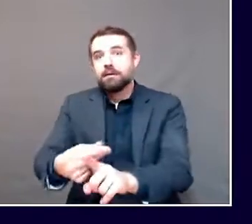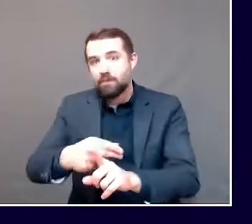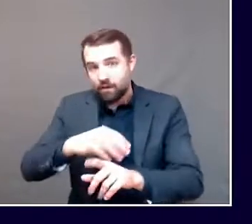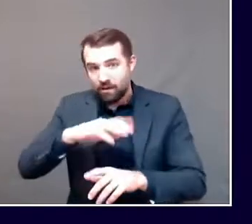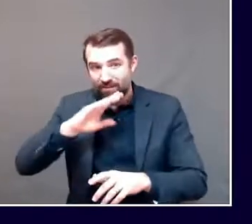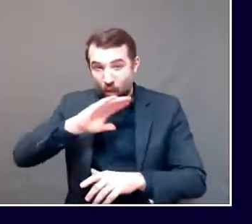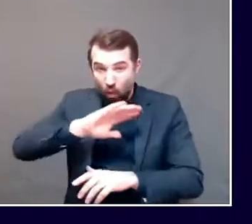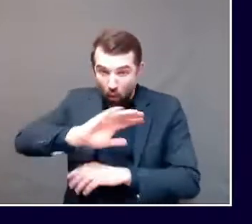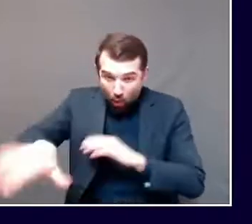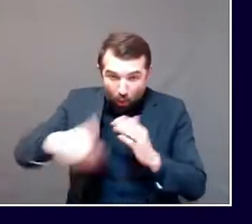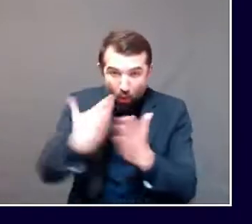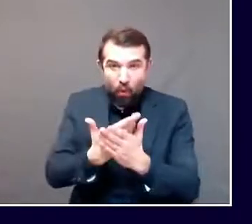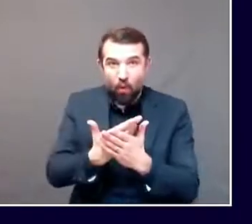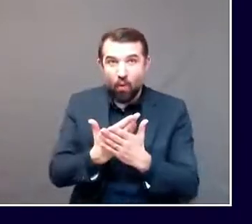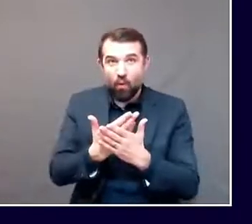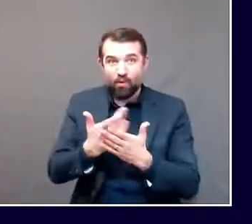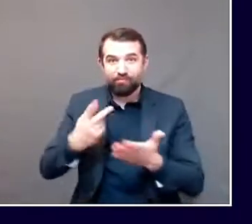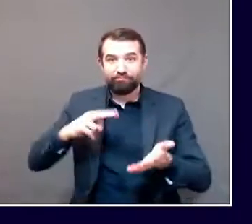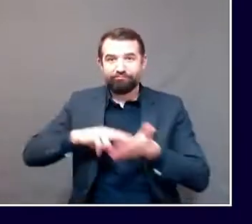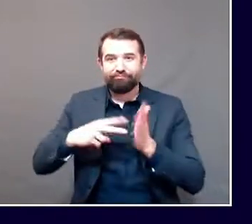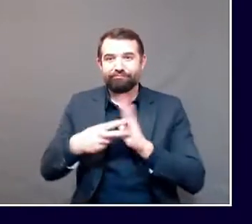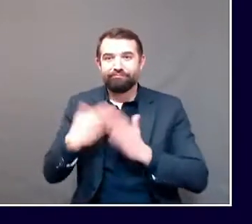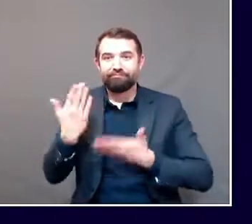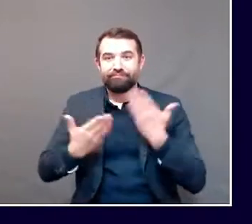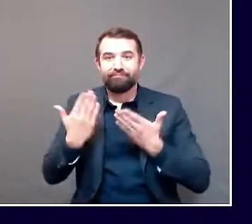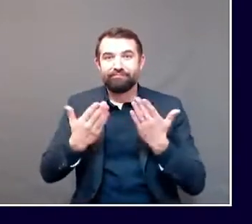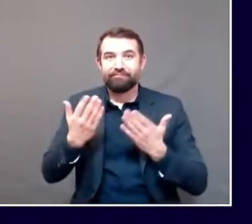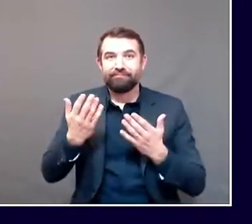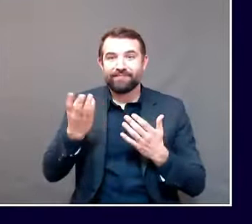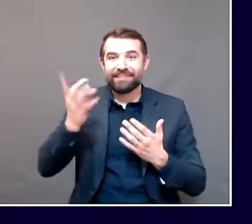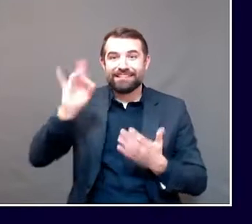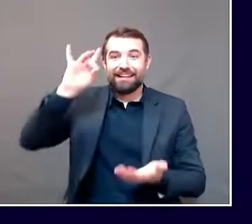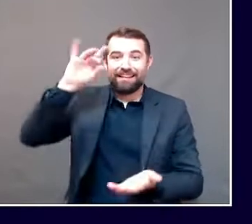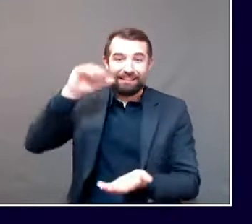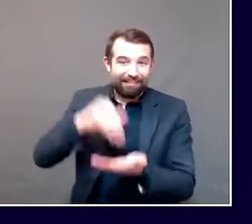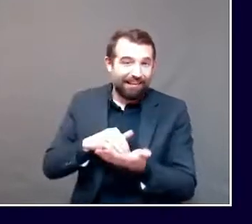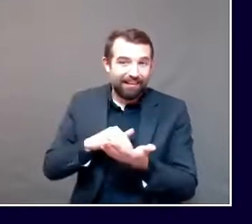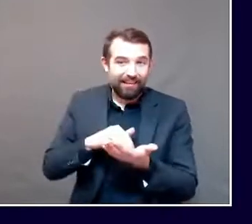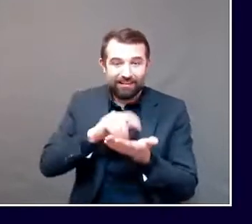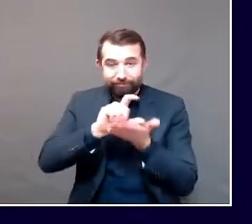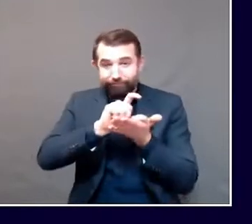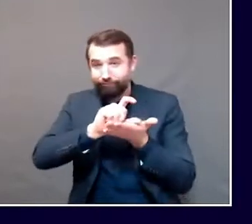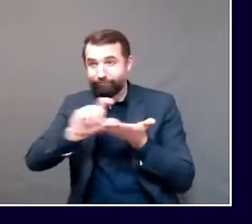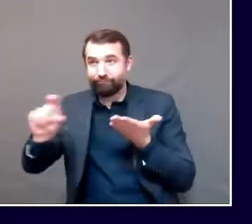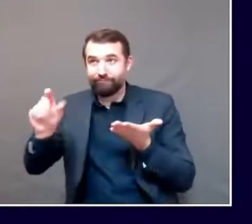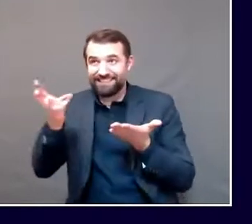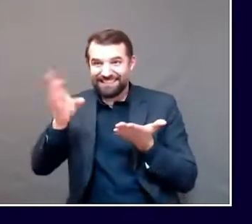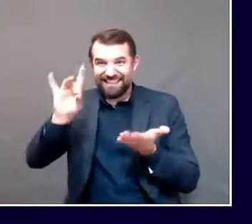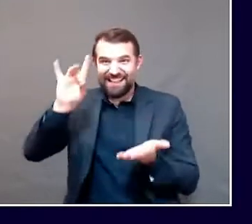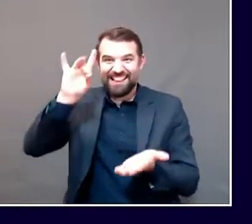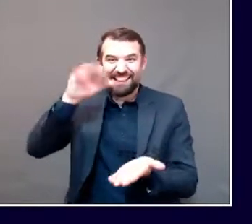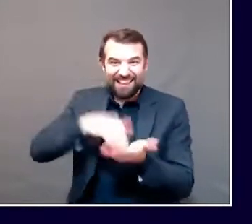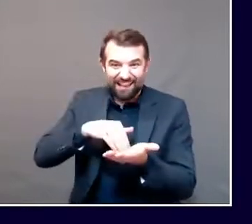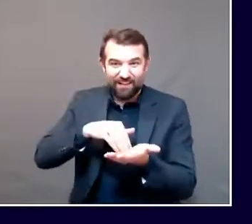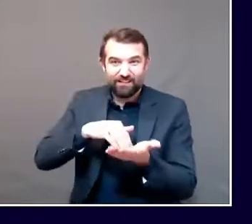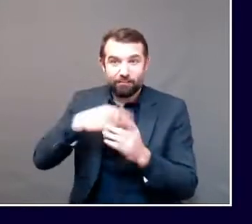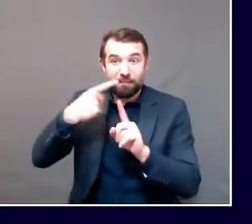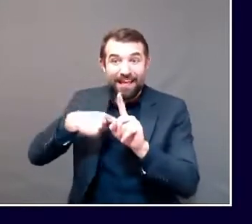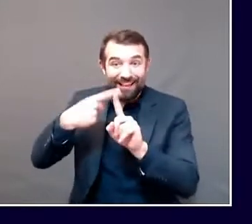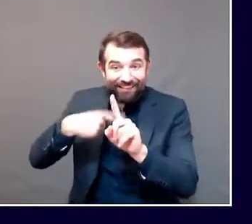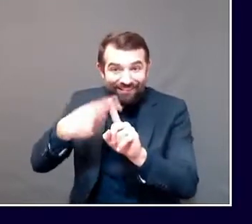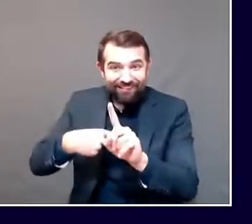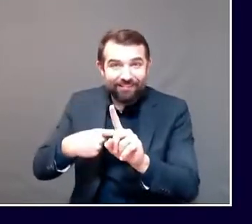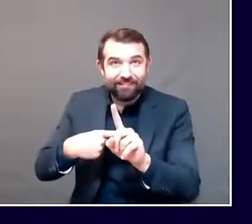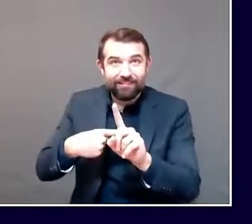68,000 or so doses in a month for a group that comprises over 200,000 people. That's